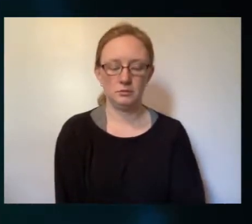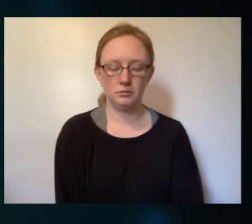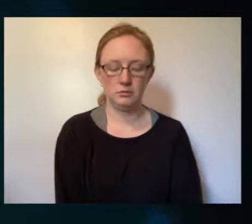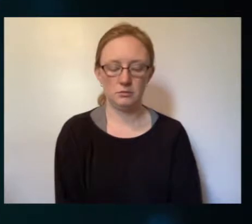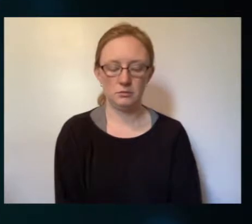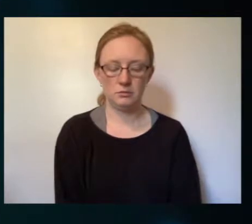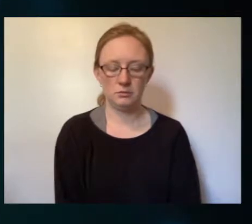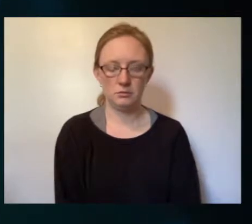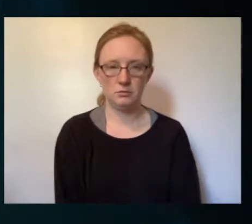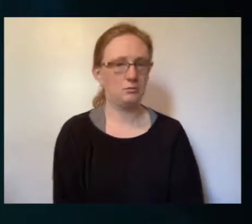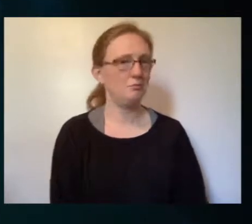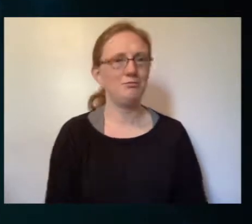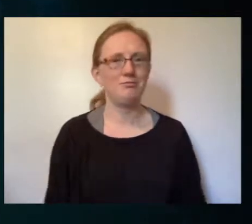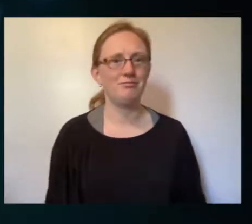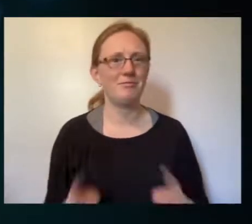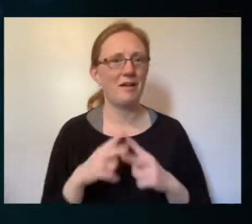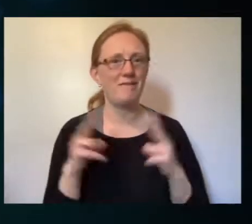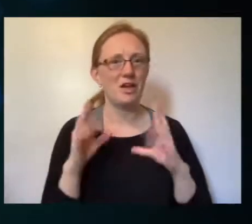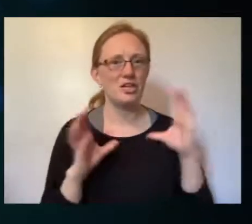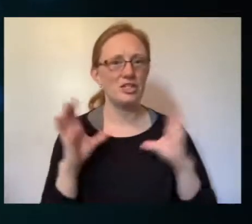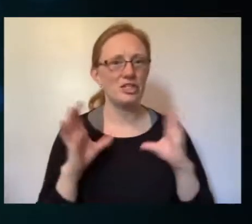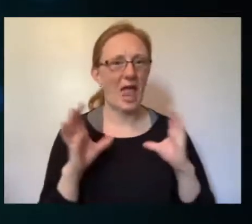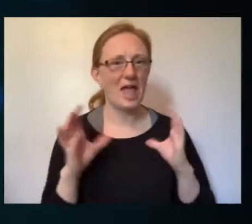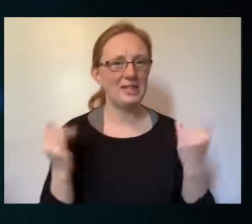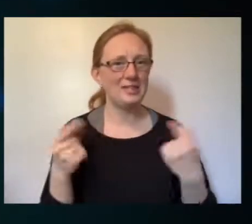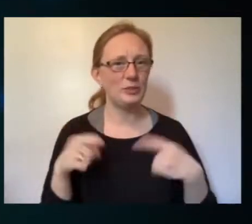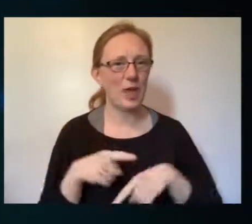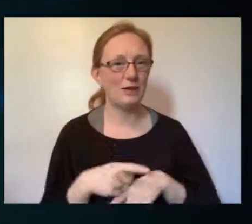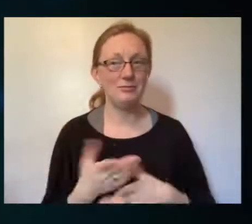Y'all are a very chatty bunch this morning.